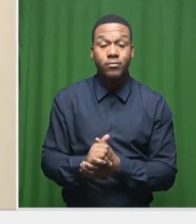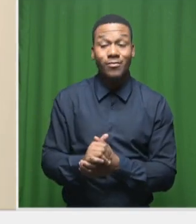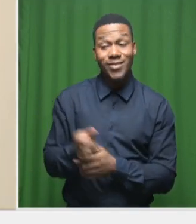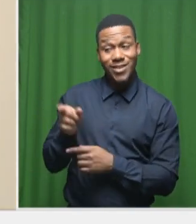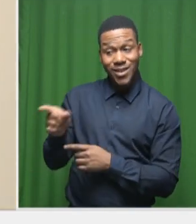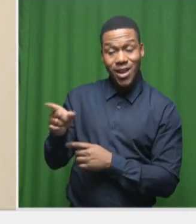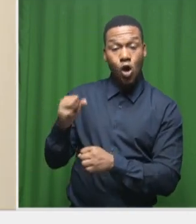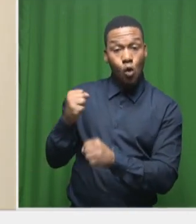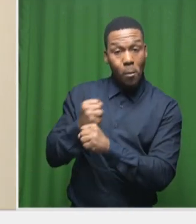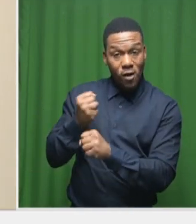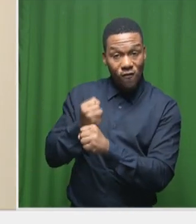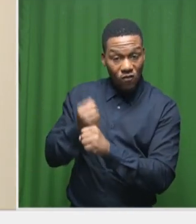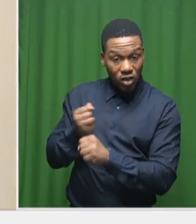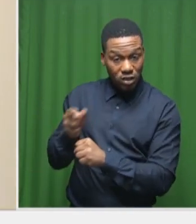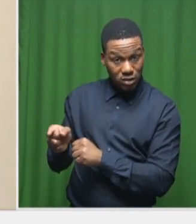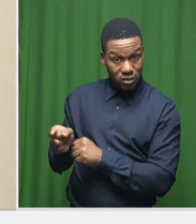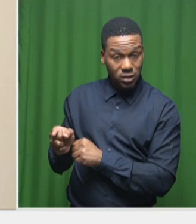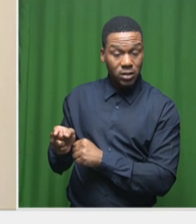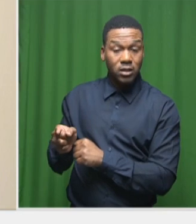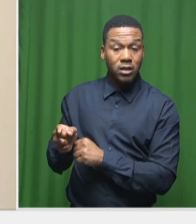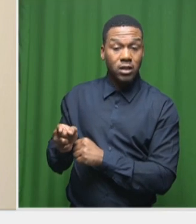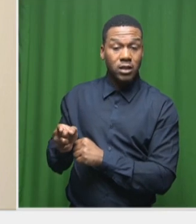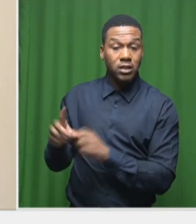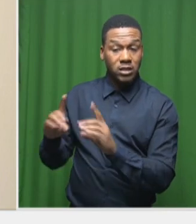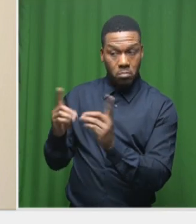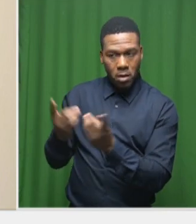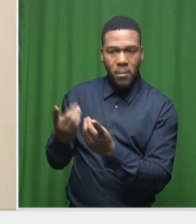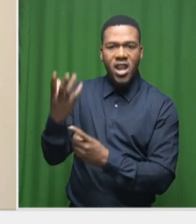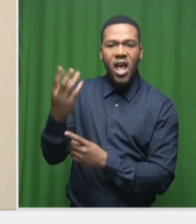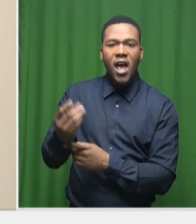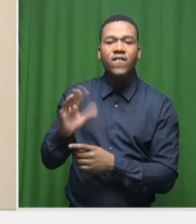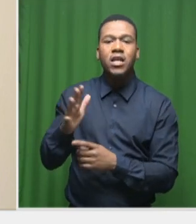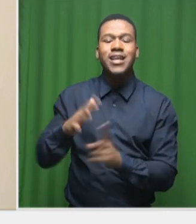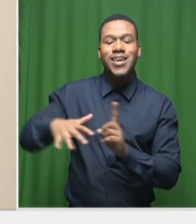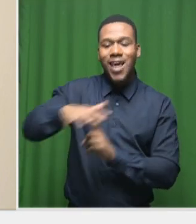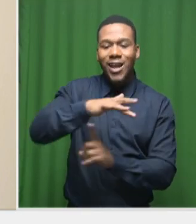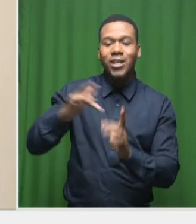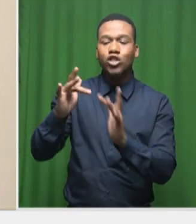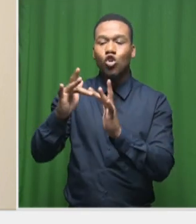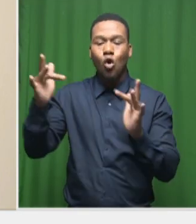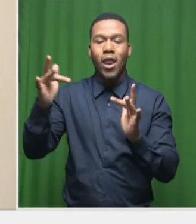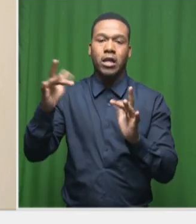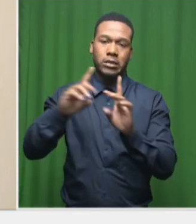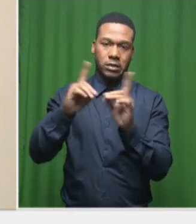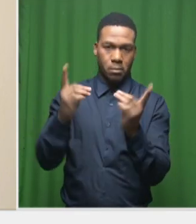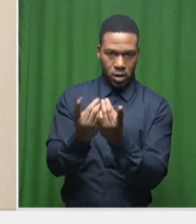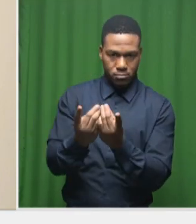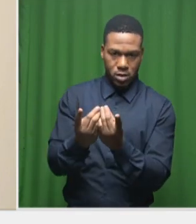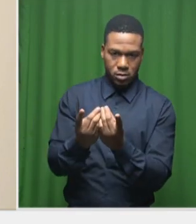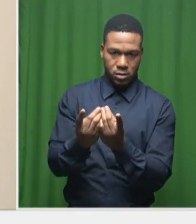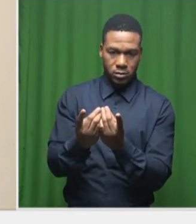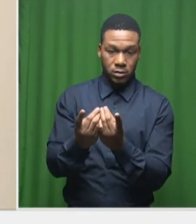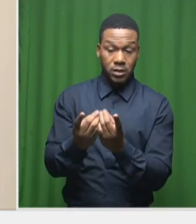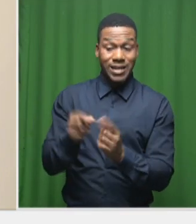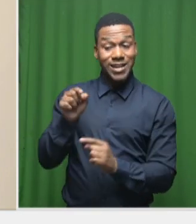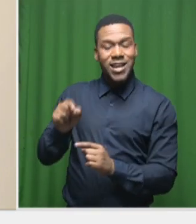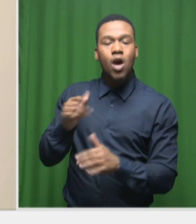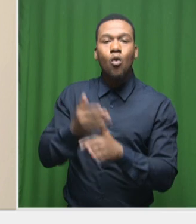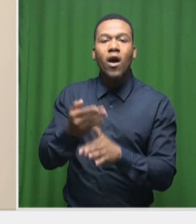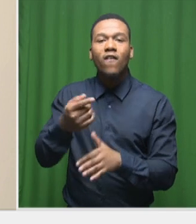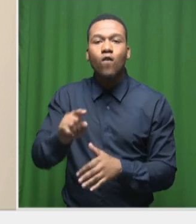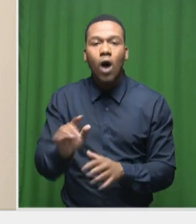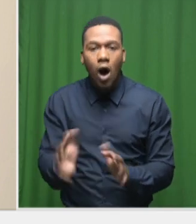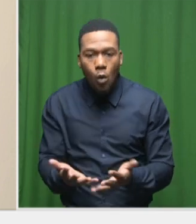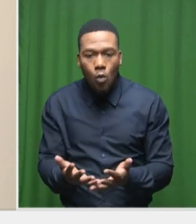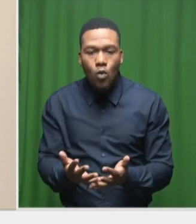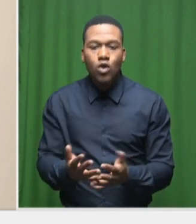side, we have an Industry Connect department that basically works working